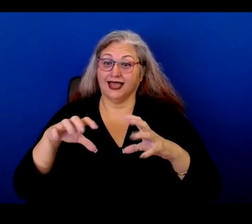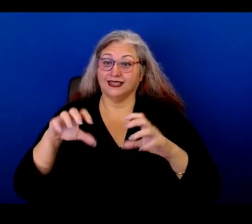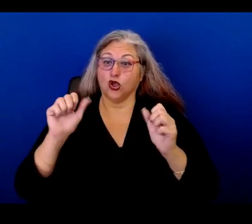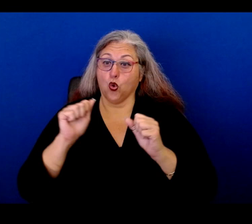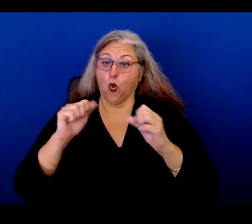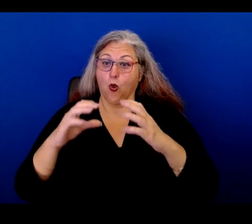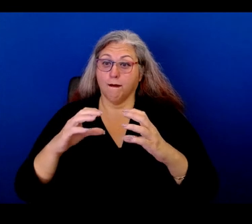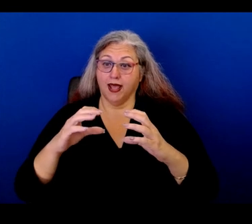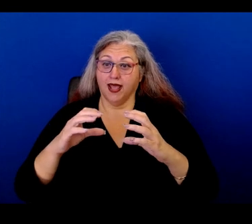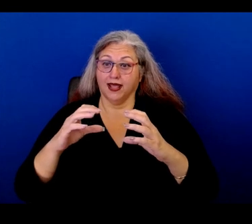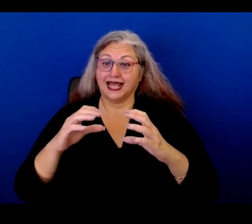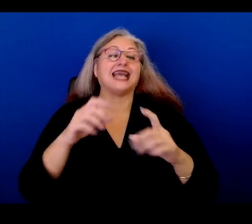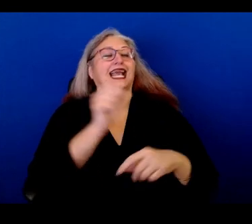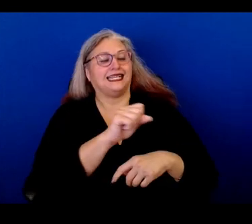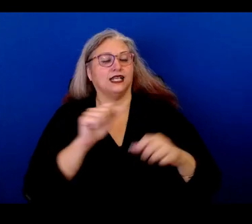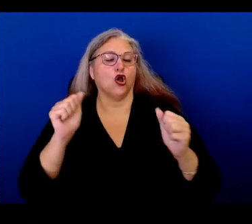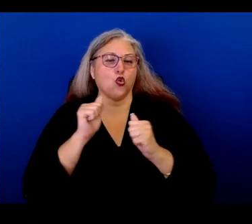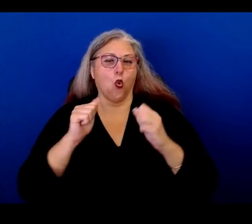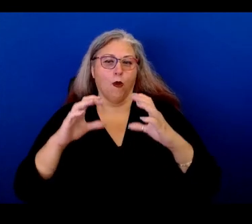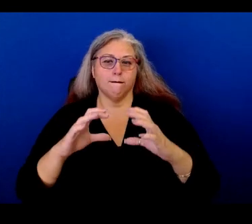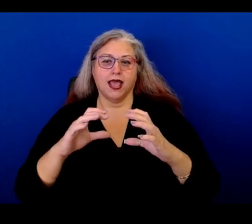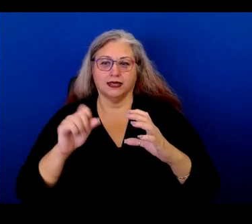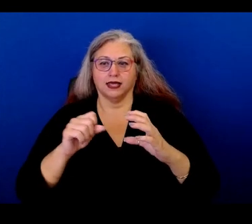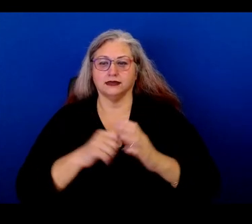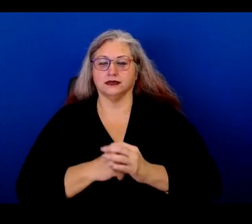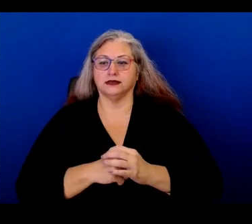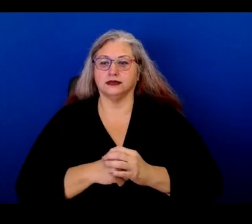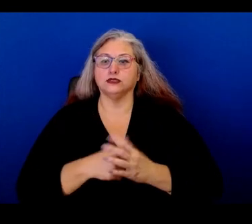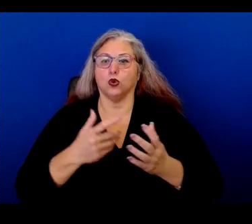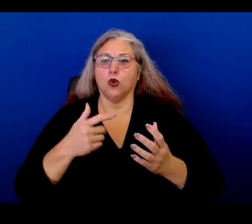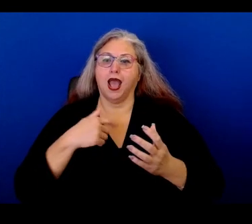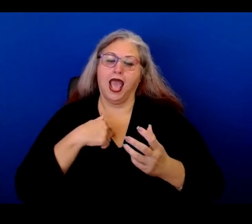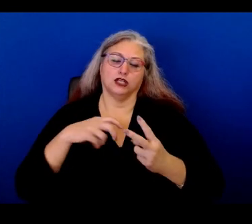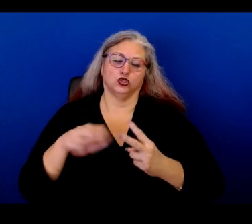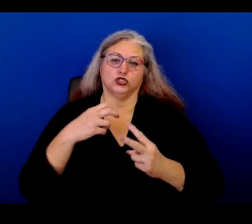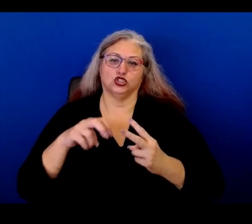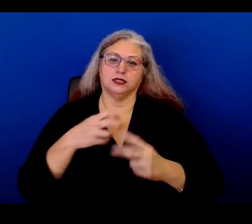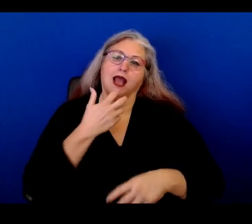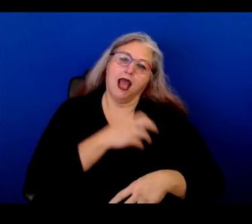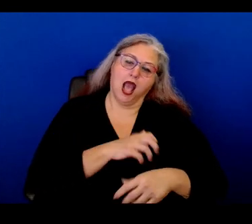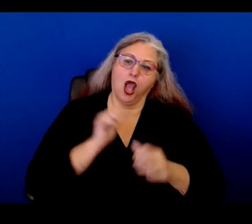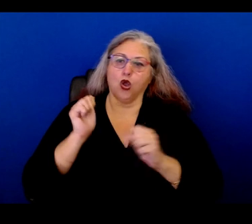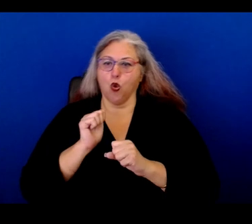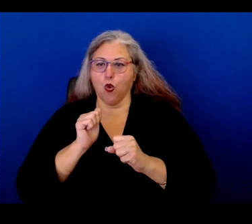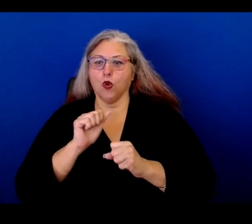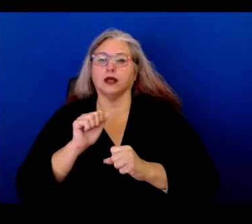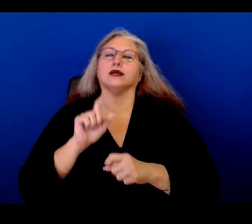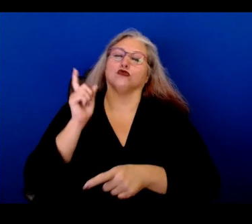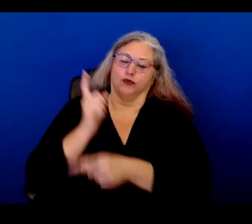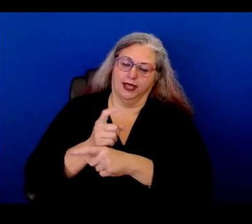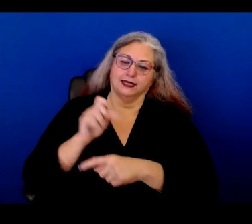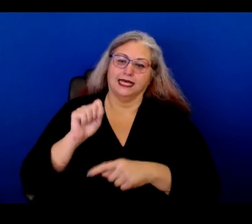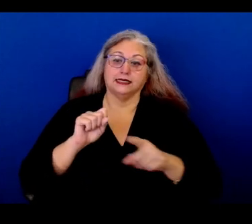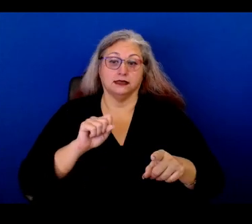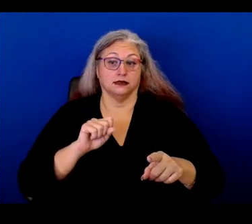A cold pack? Yes, a cold pack. Okay. So I switch between hot and cold. Uh-huh. Yeah.